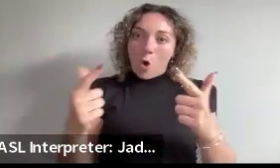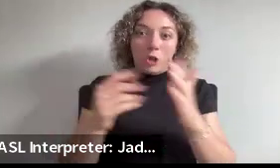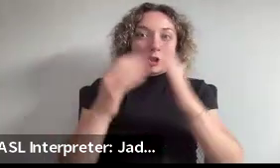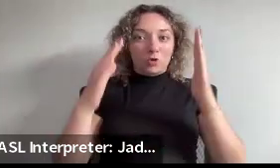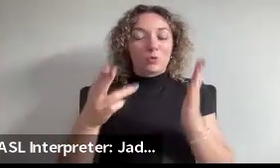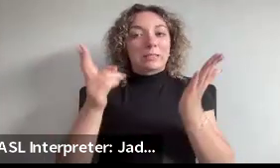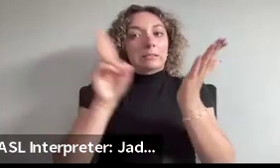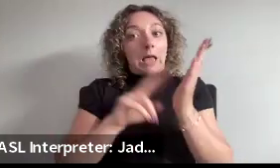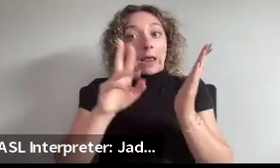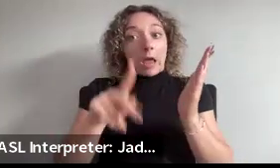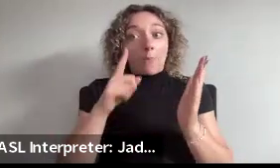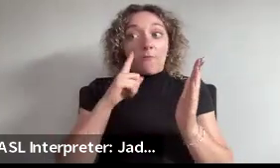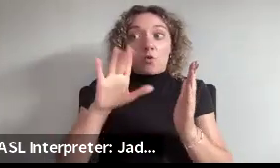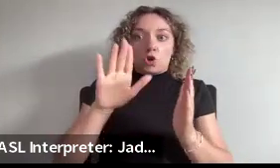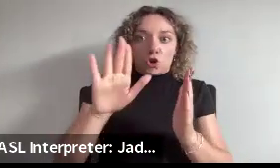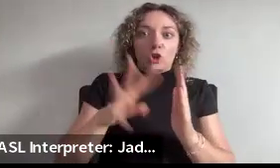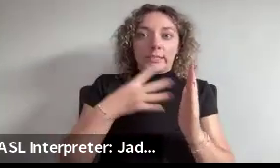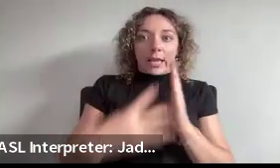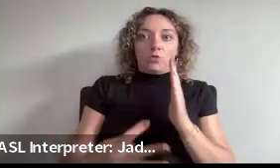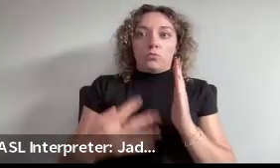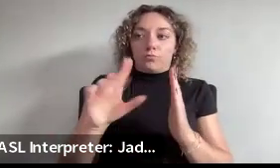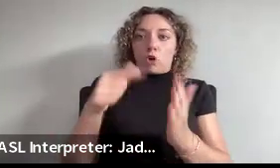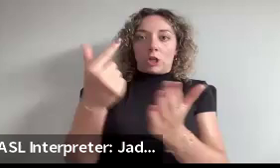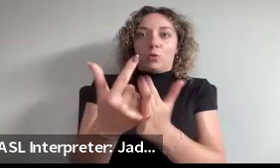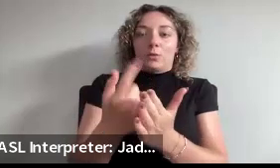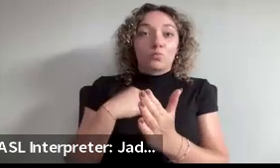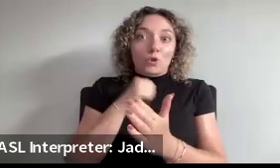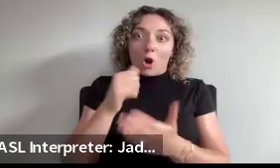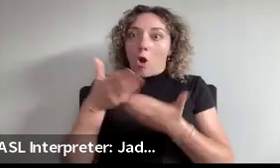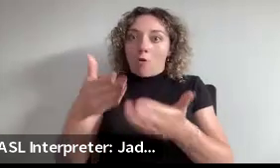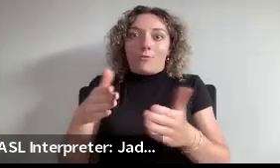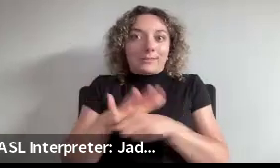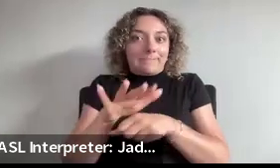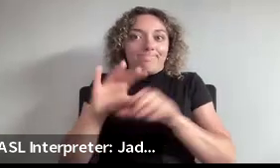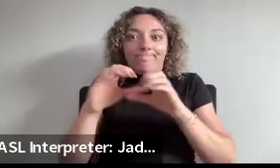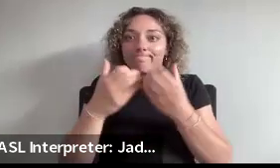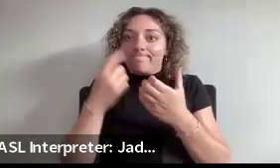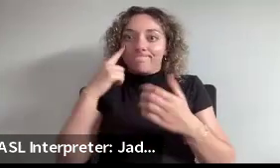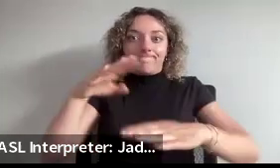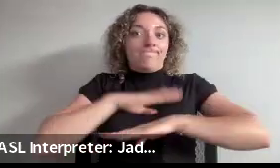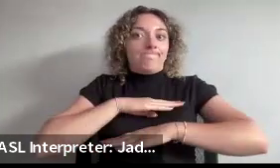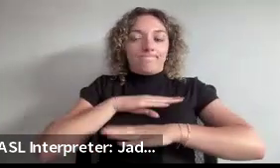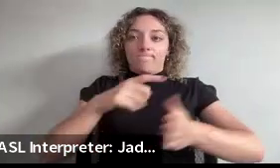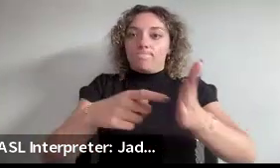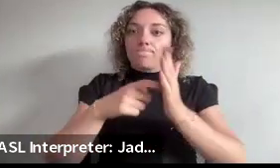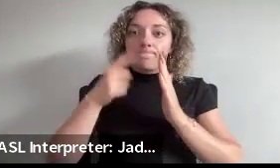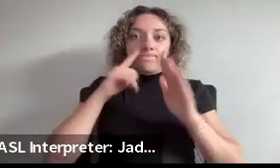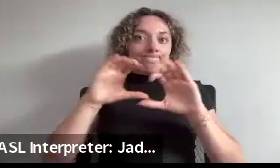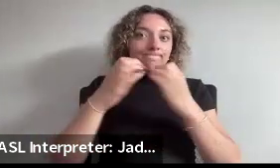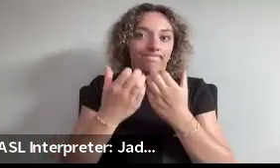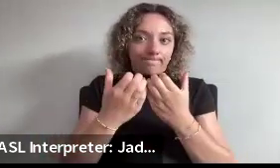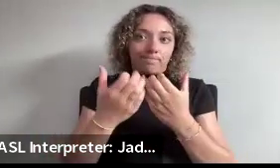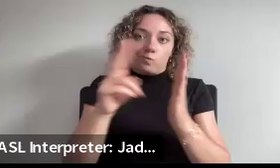everyone to get what they need to graduate. We are not offering enough classes to meet our